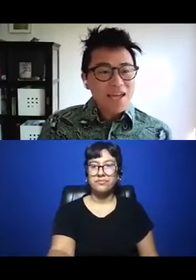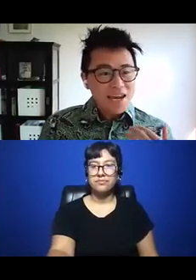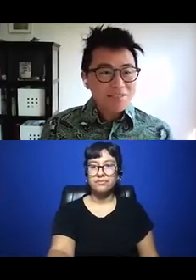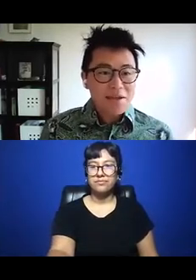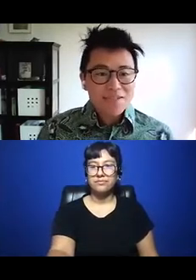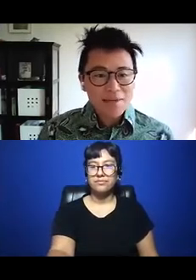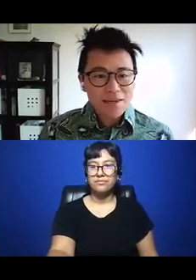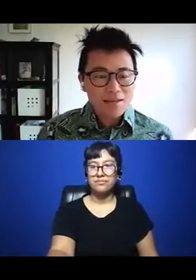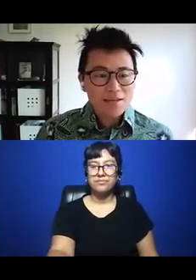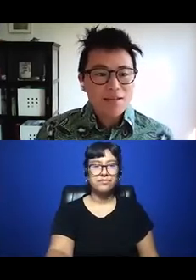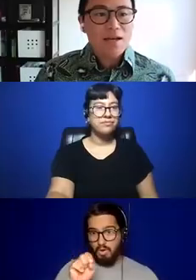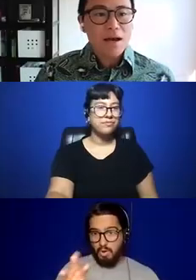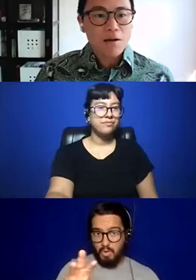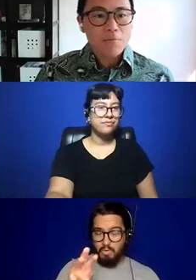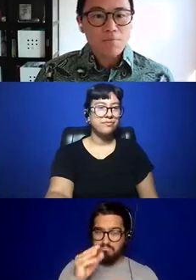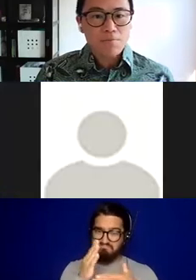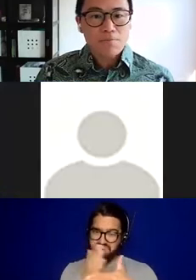and it's meant to be.